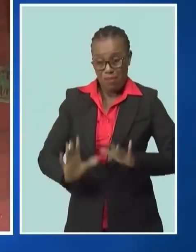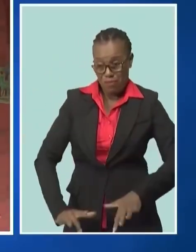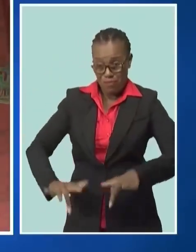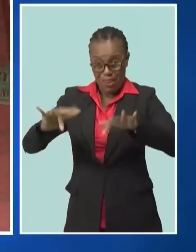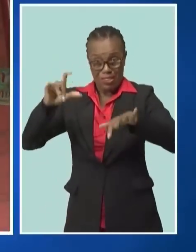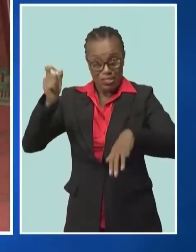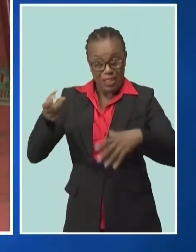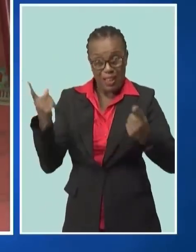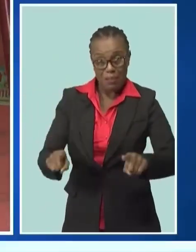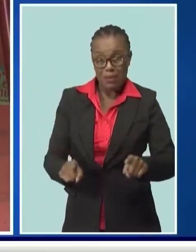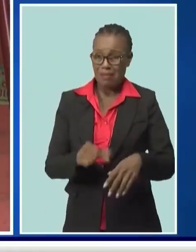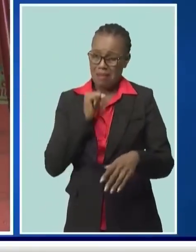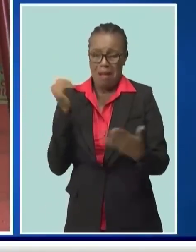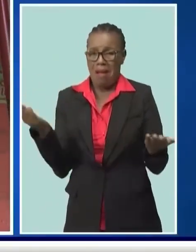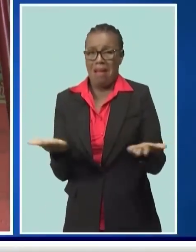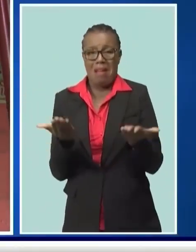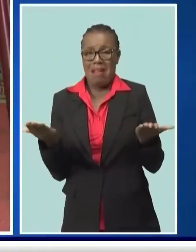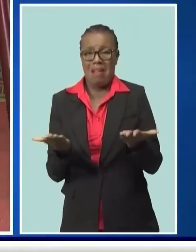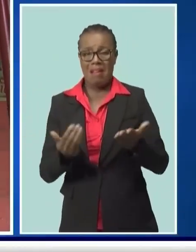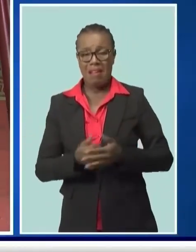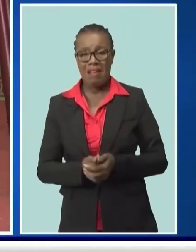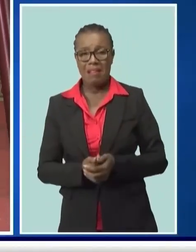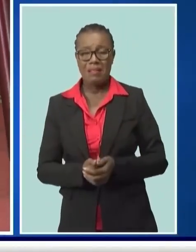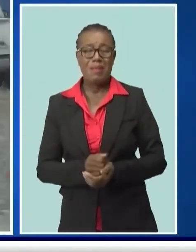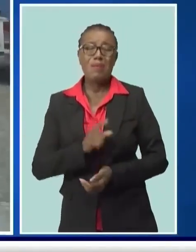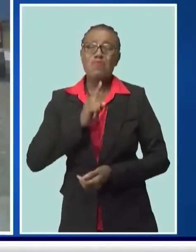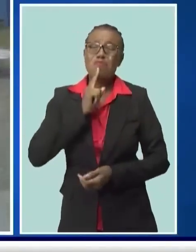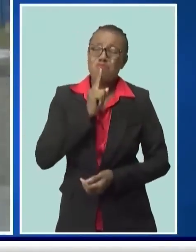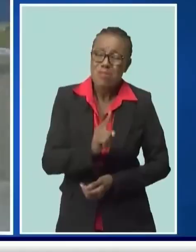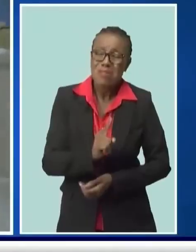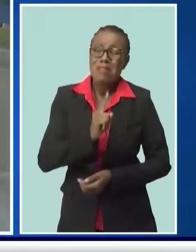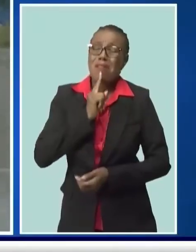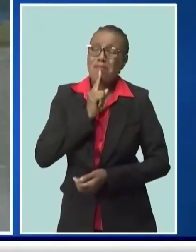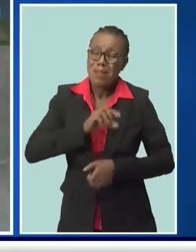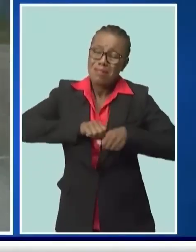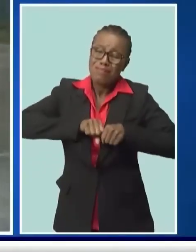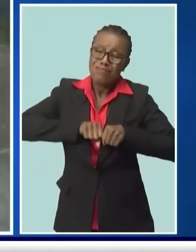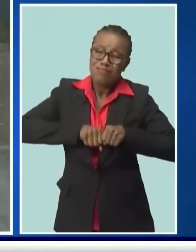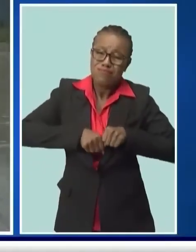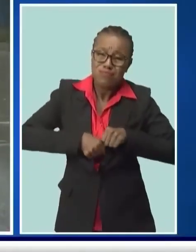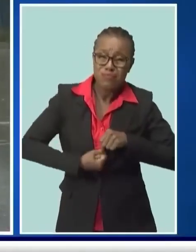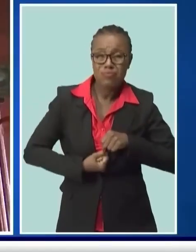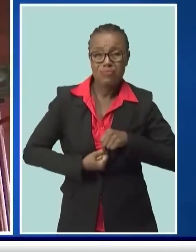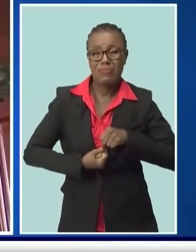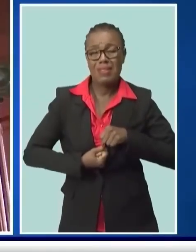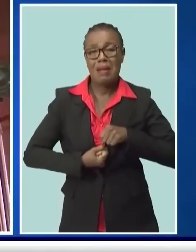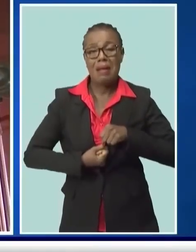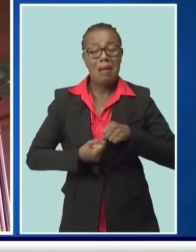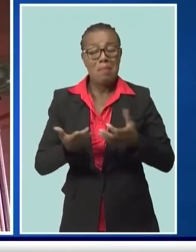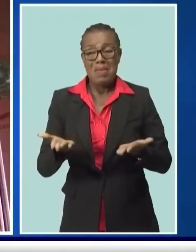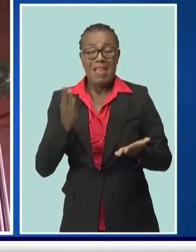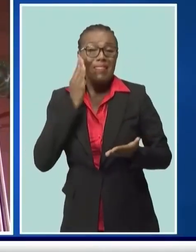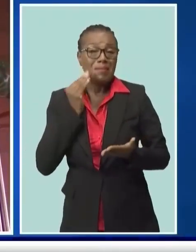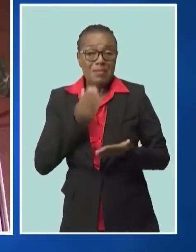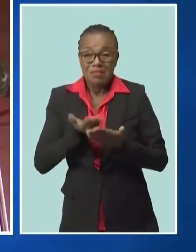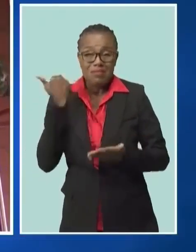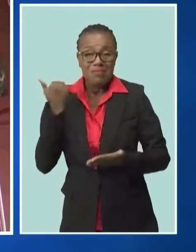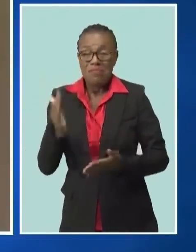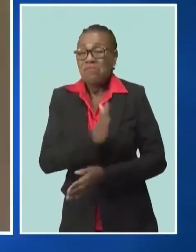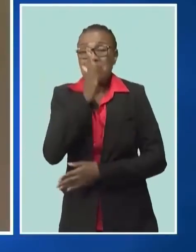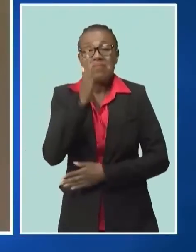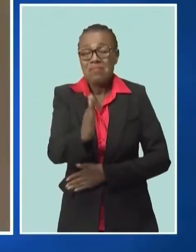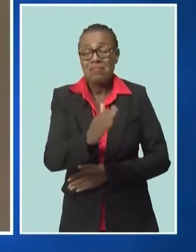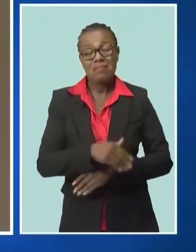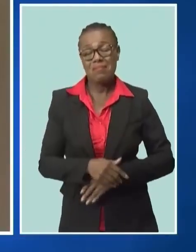That was really devastating. I never once experienced anything like this.